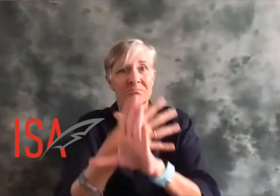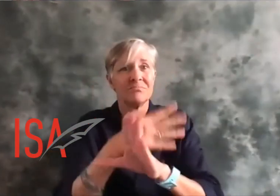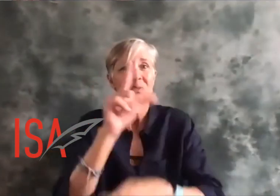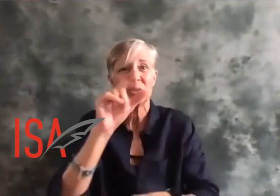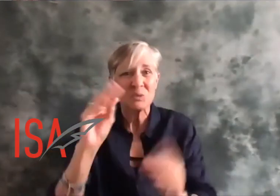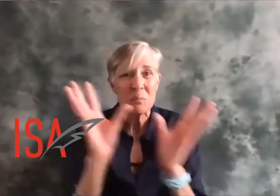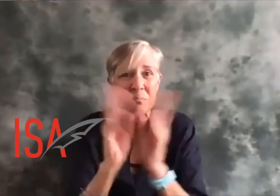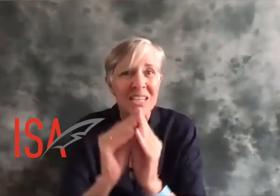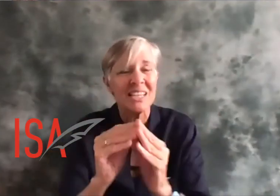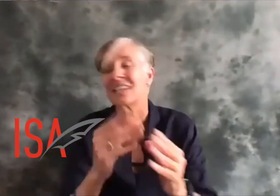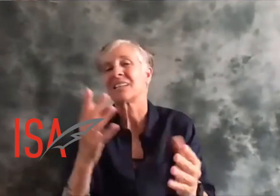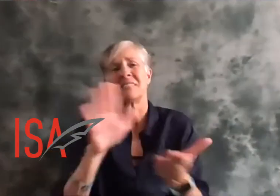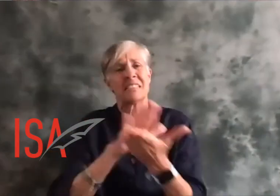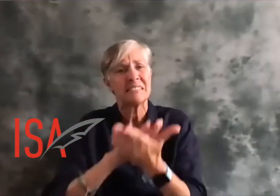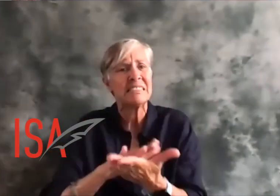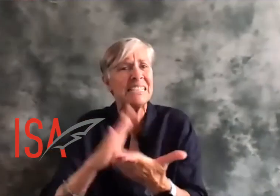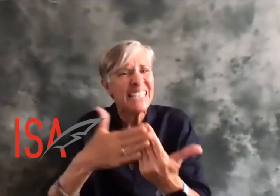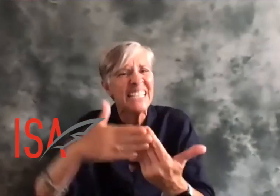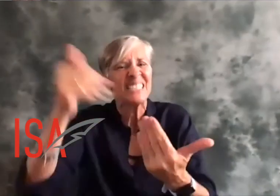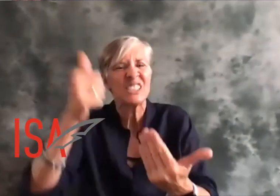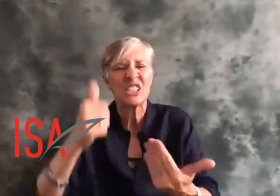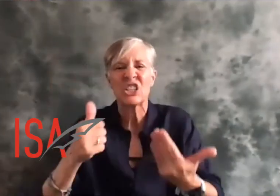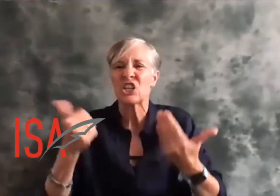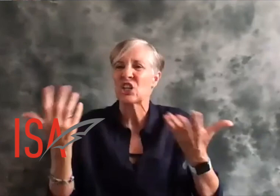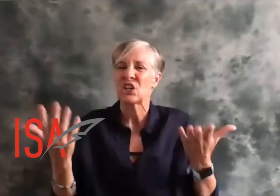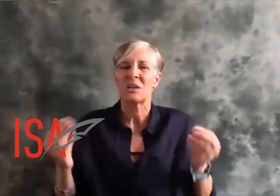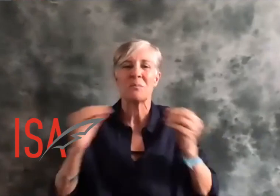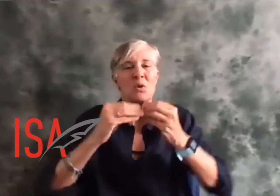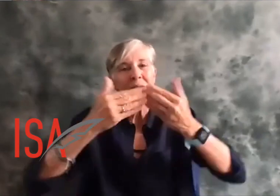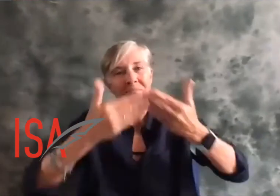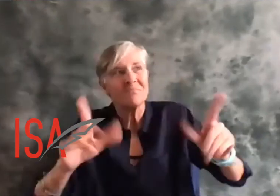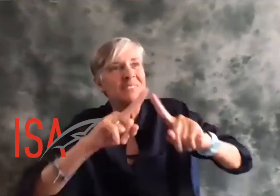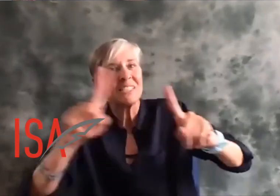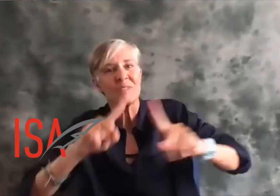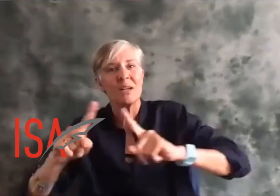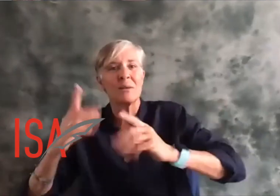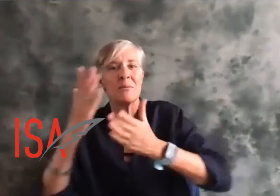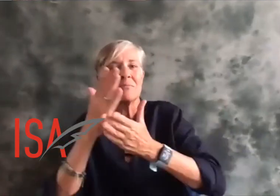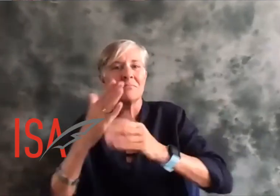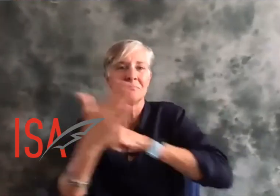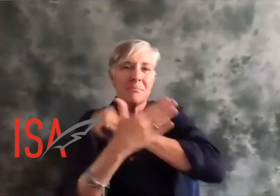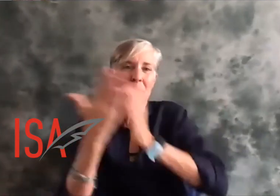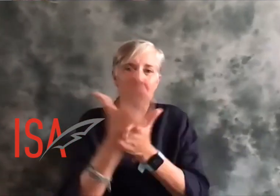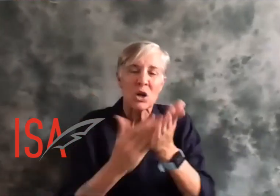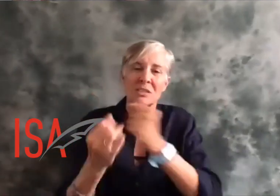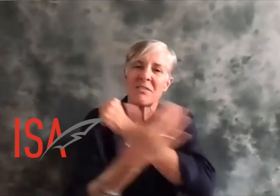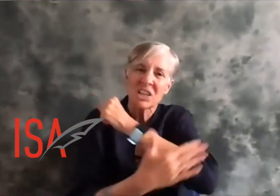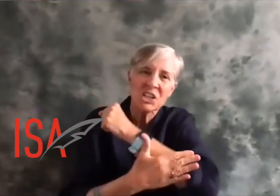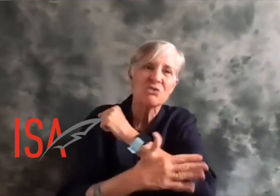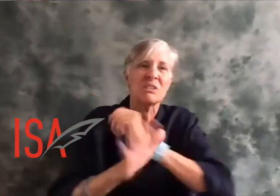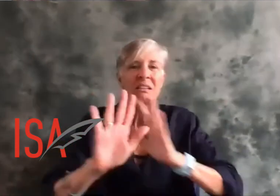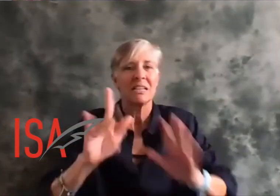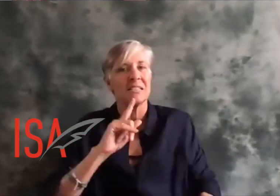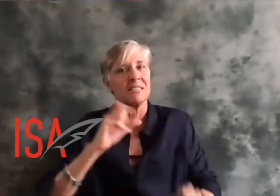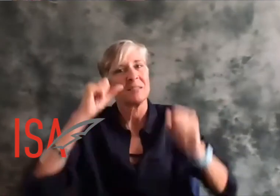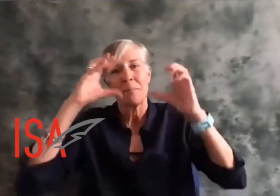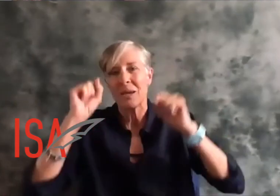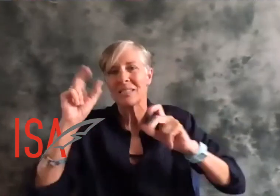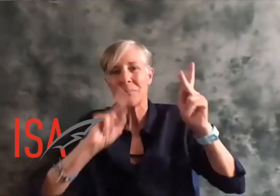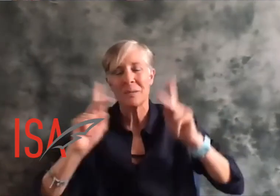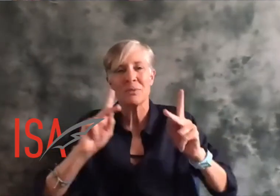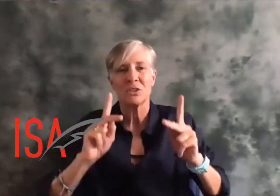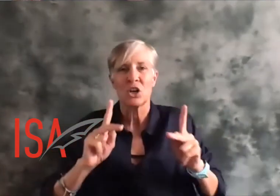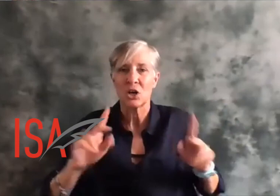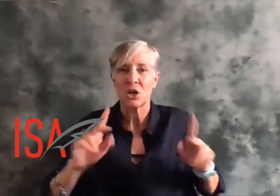much easier, and people are from a broader geographical base, and it's amazing what people are making